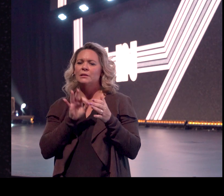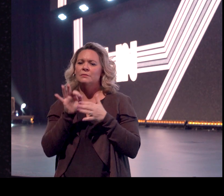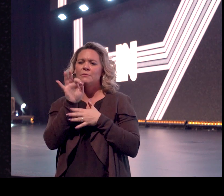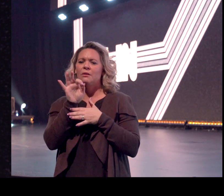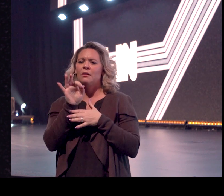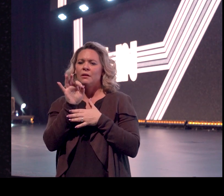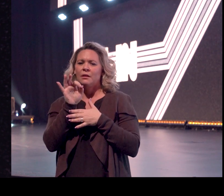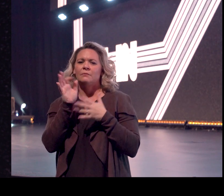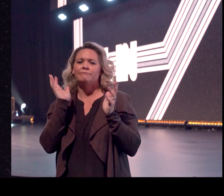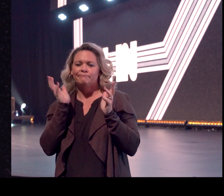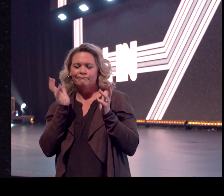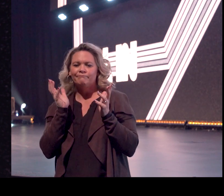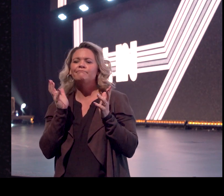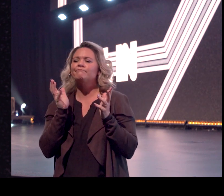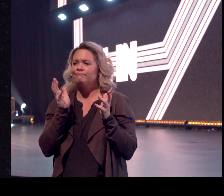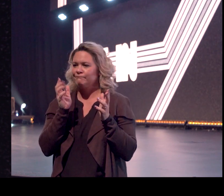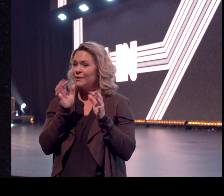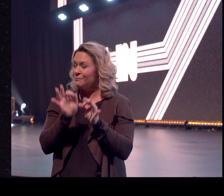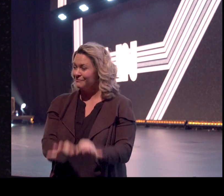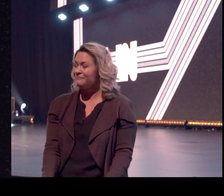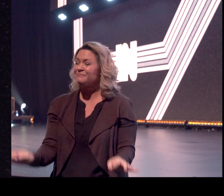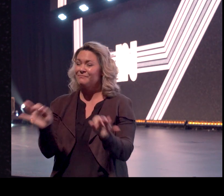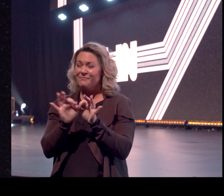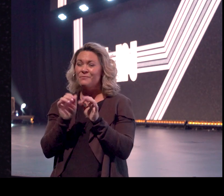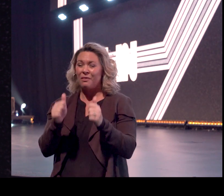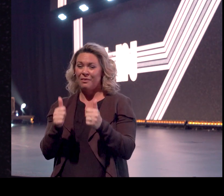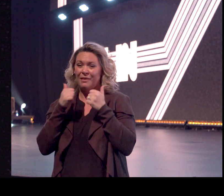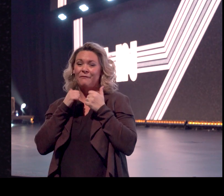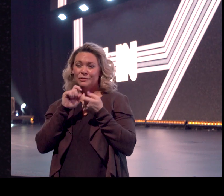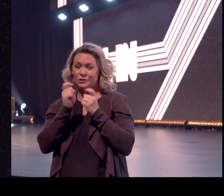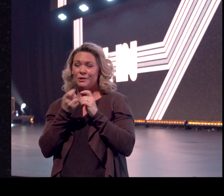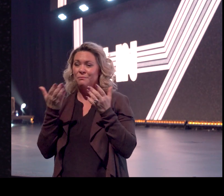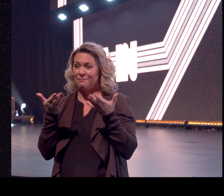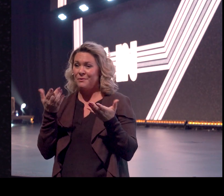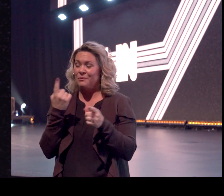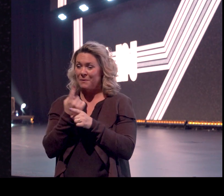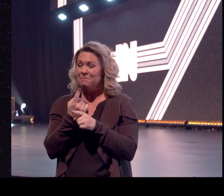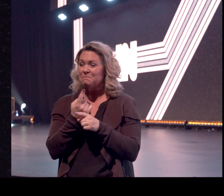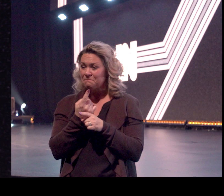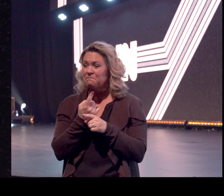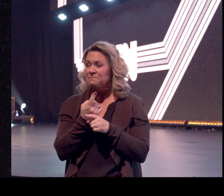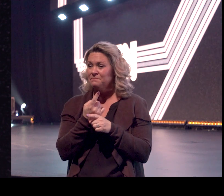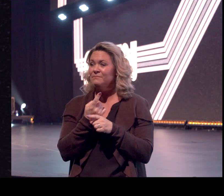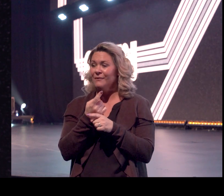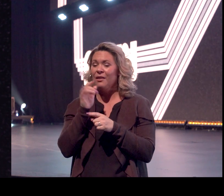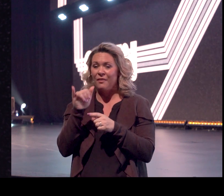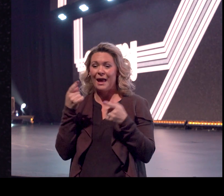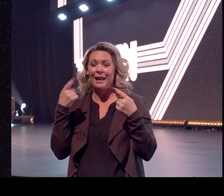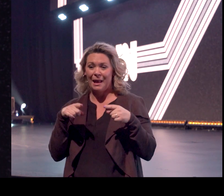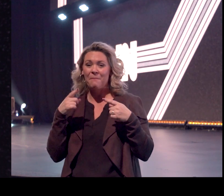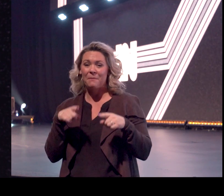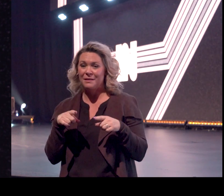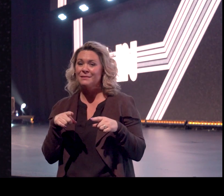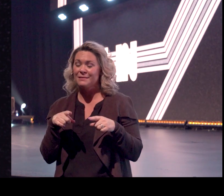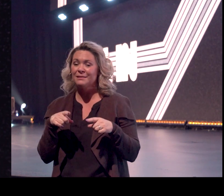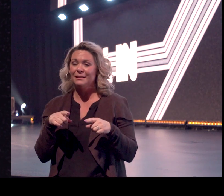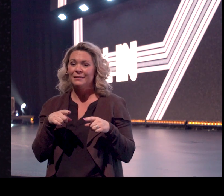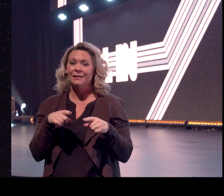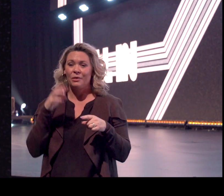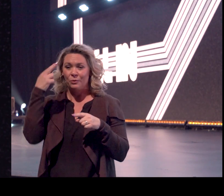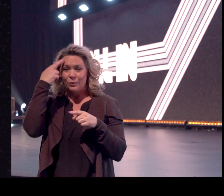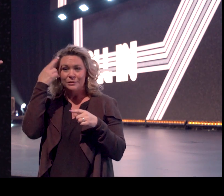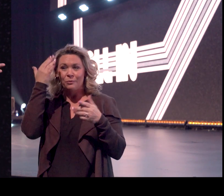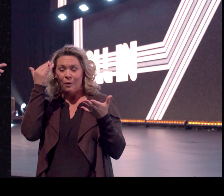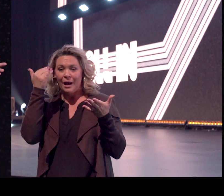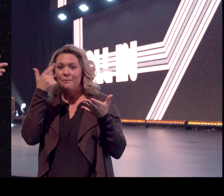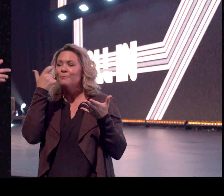spiritually significant conversation with that person that actually was life-changing for them. Do you understand that happened?